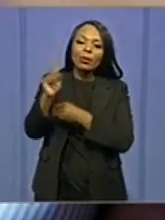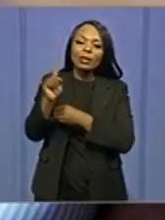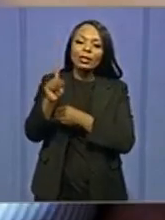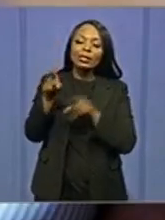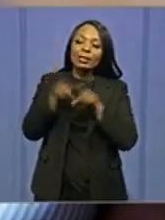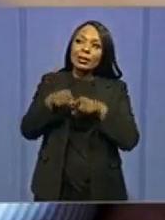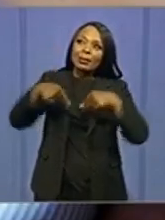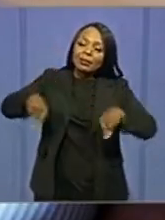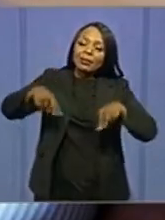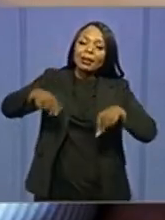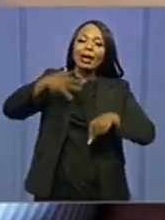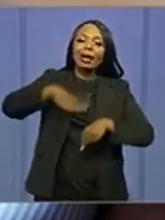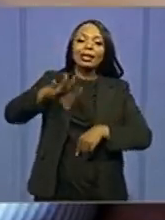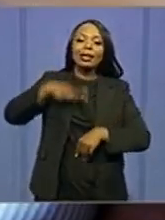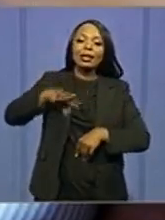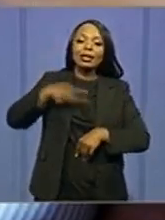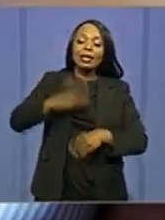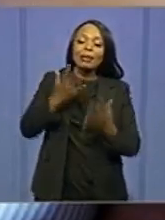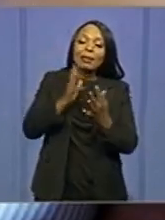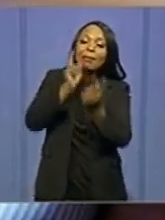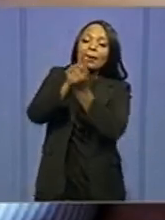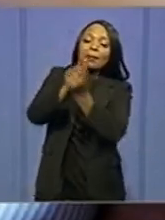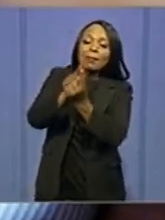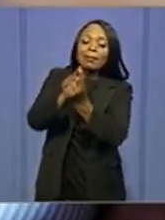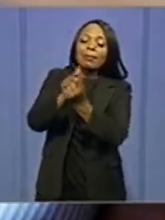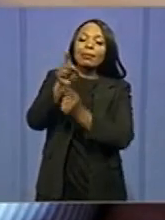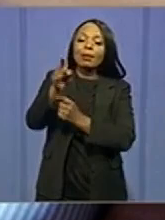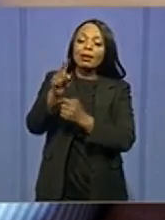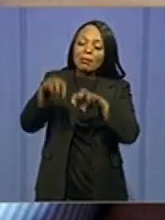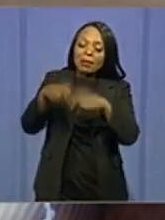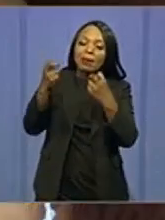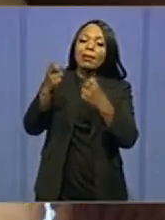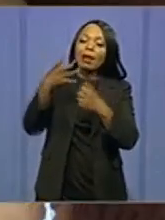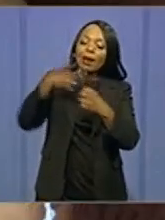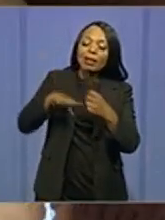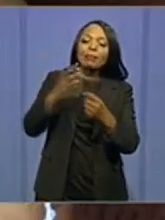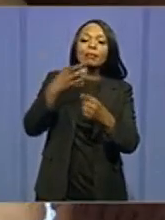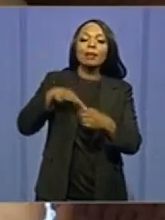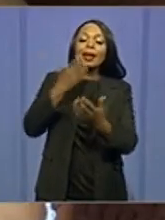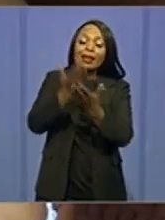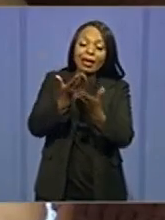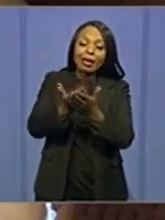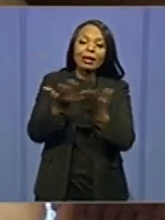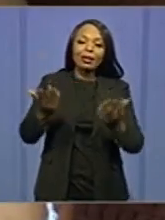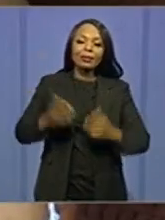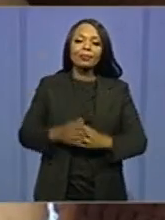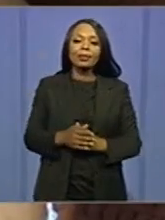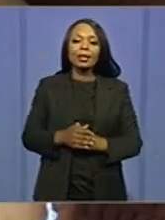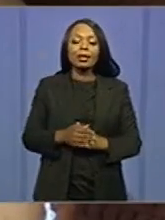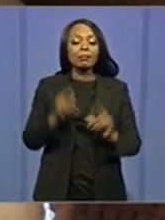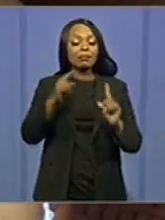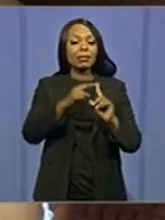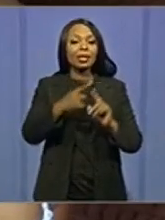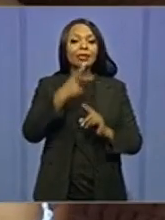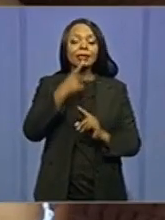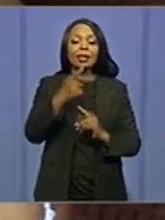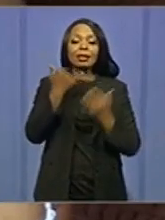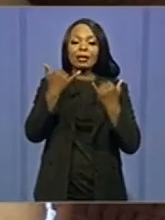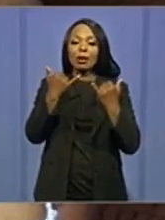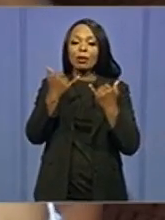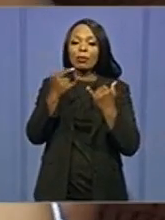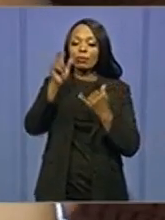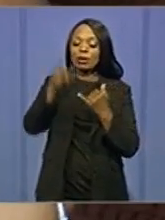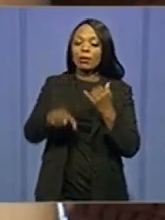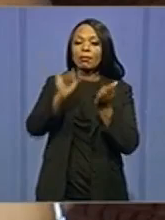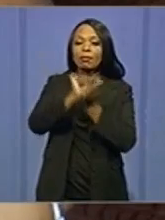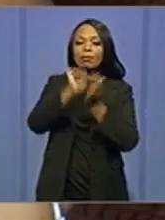other girls out there that he might also do it to other girls. Rakgadi wa motswasetlhabelo a re go gololwa ga Mmelaelwa ke go